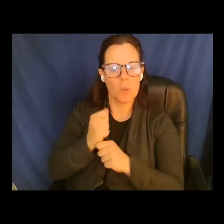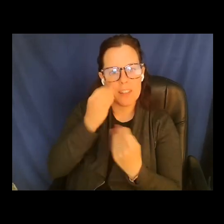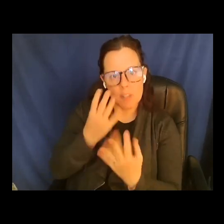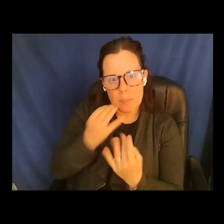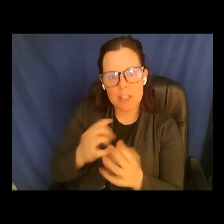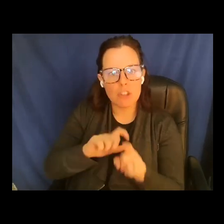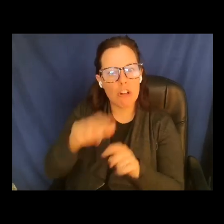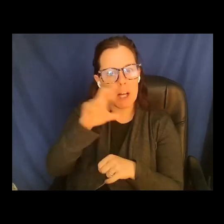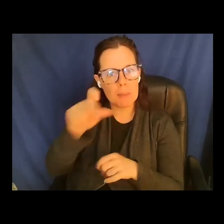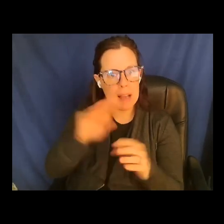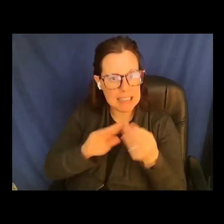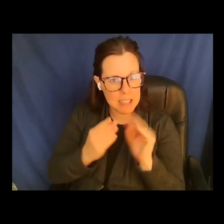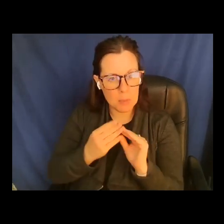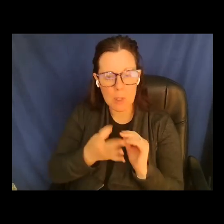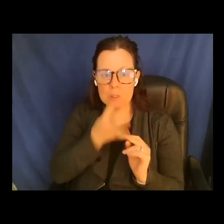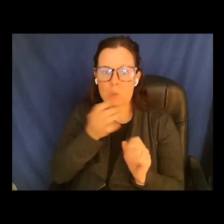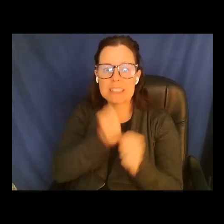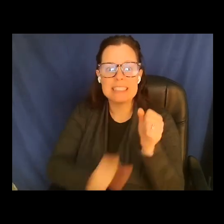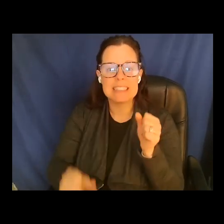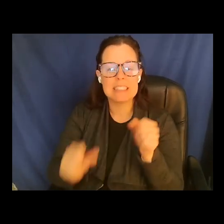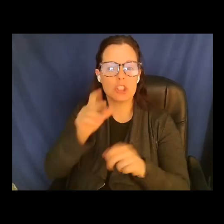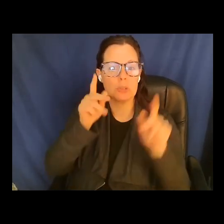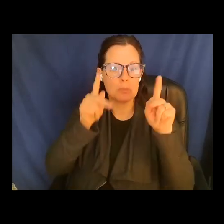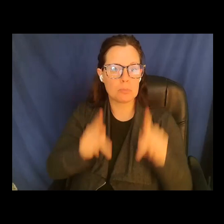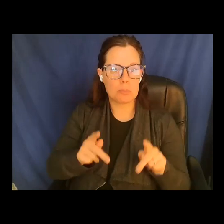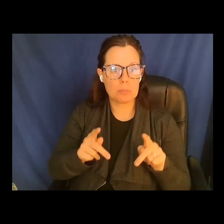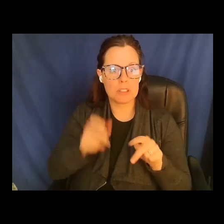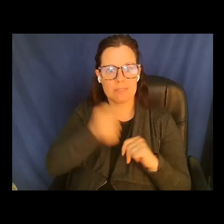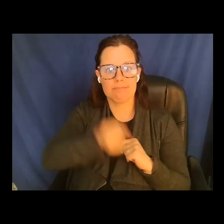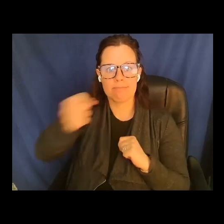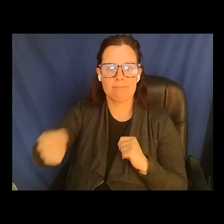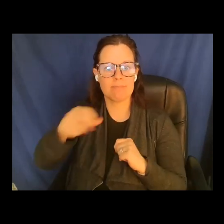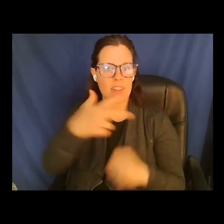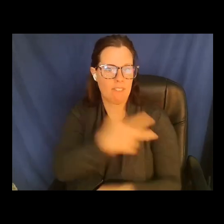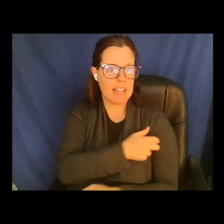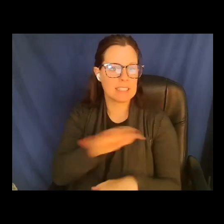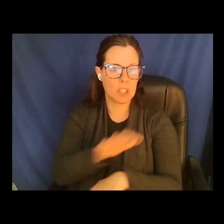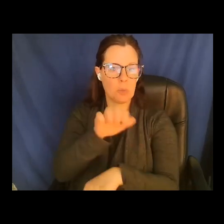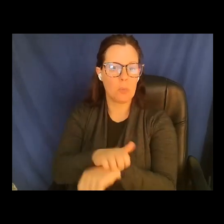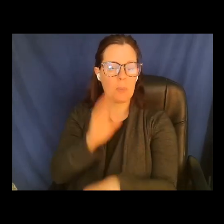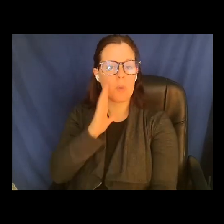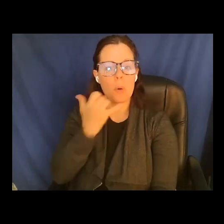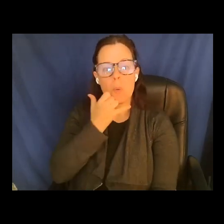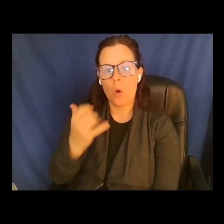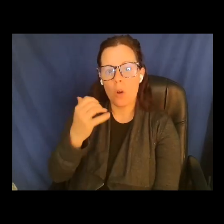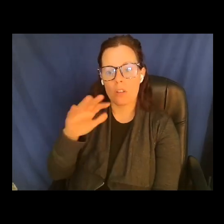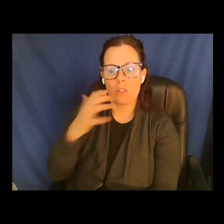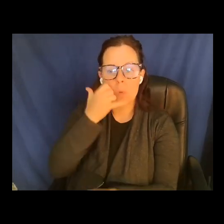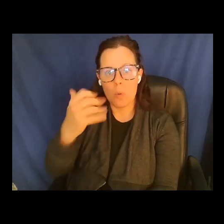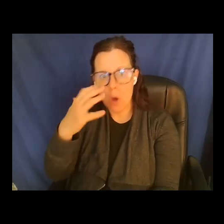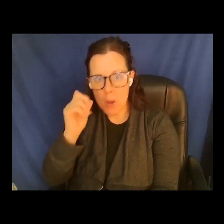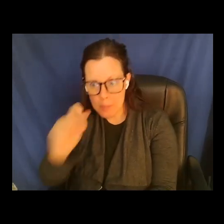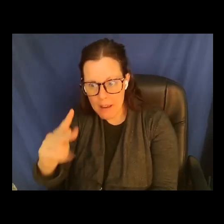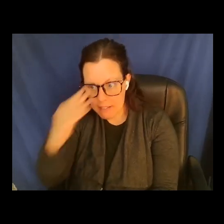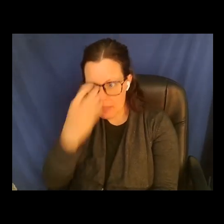and as soon as we can get each person into a vaccine appointment, we'll call them back to let them know when it is